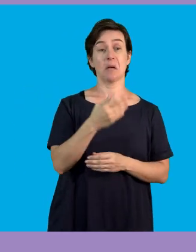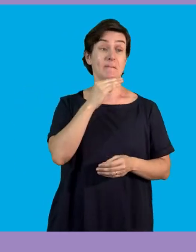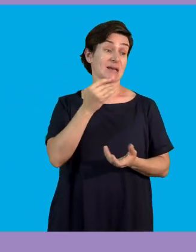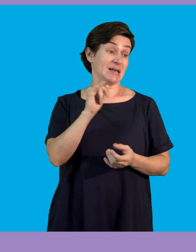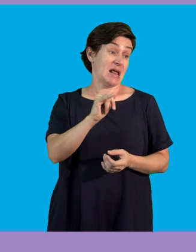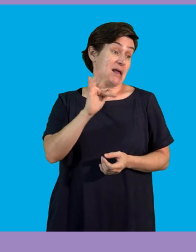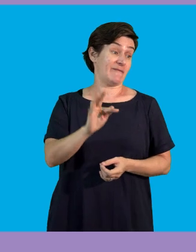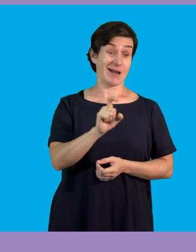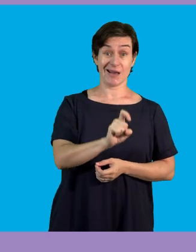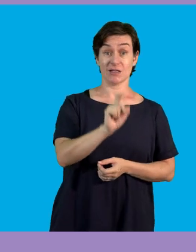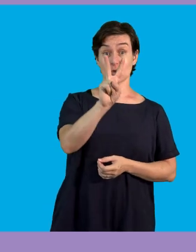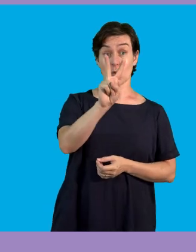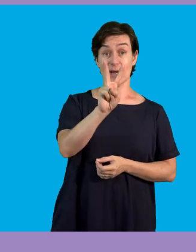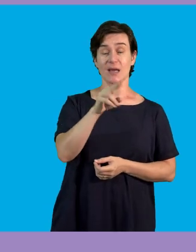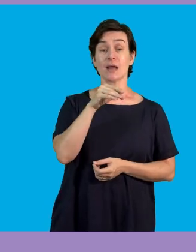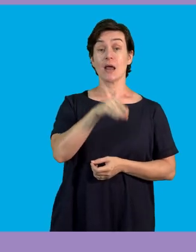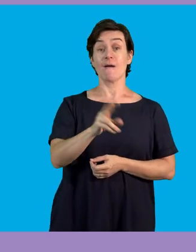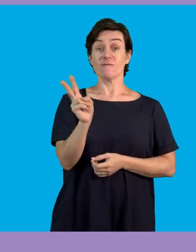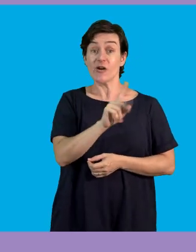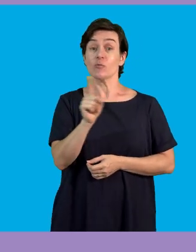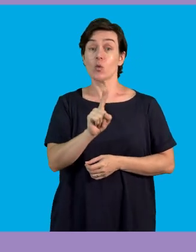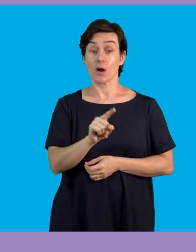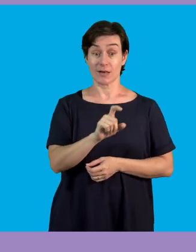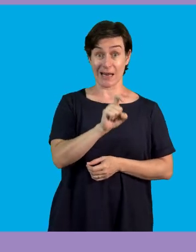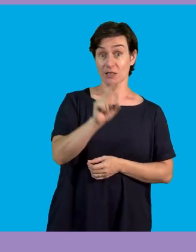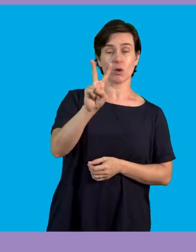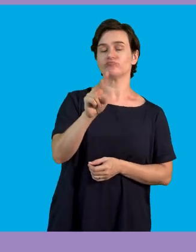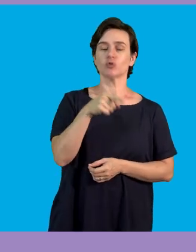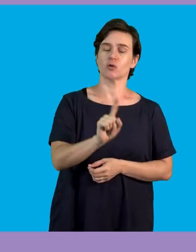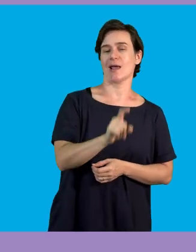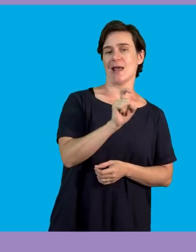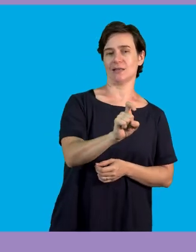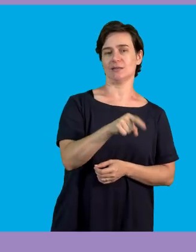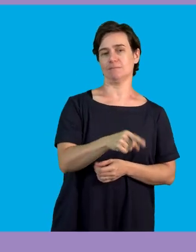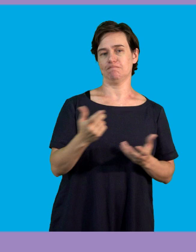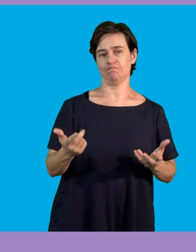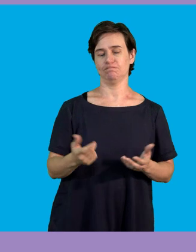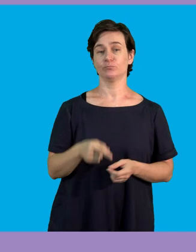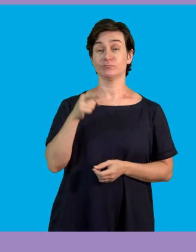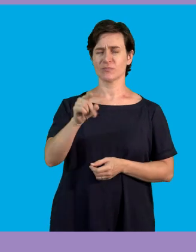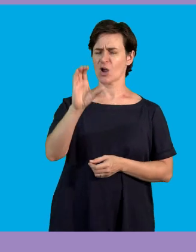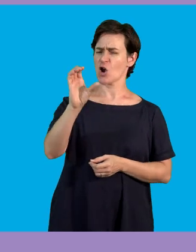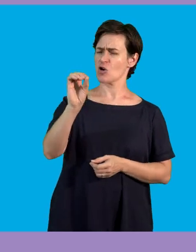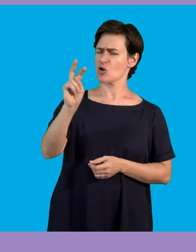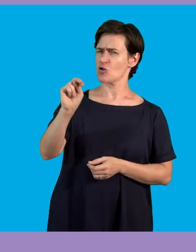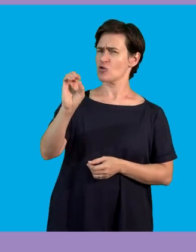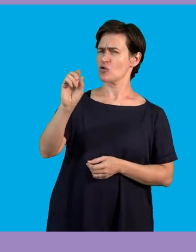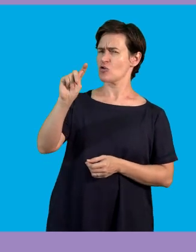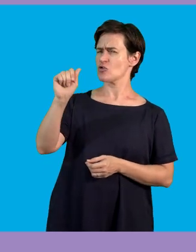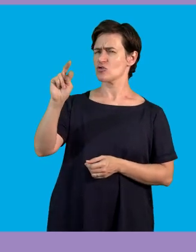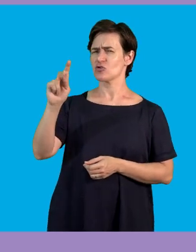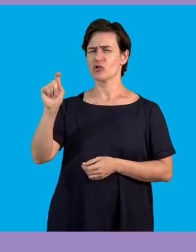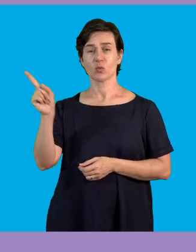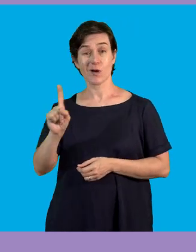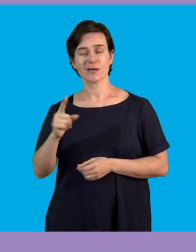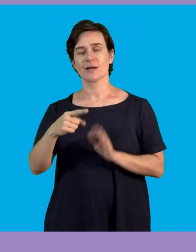we have x squared, the variable is just x, and the constant is negative